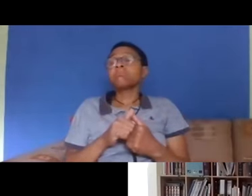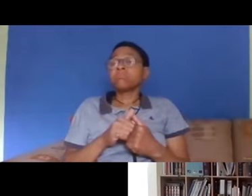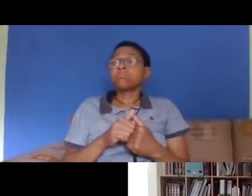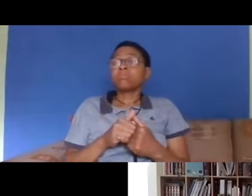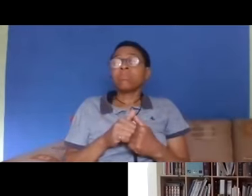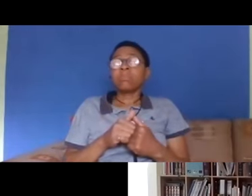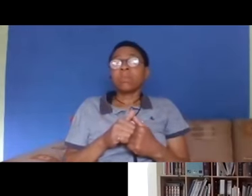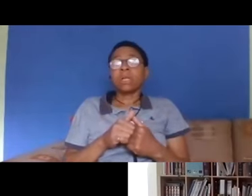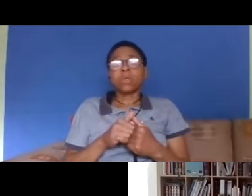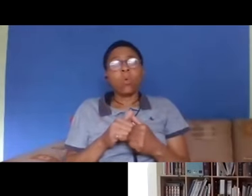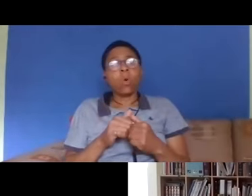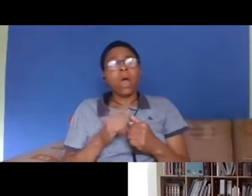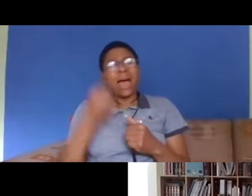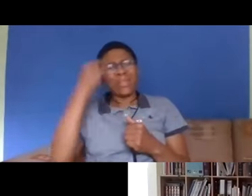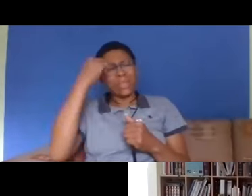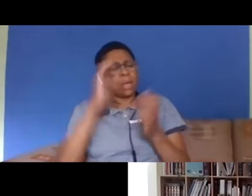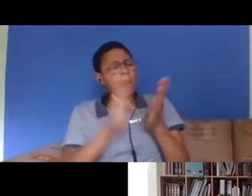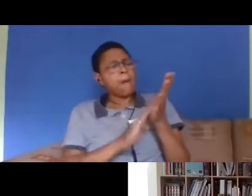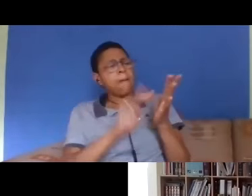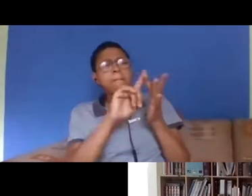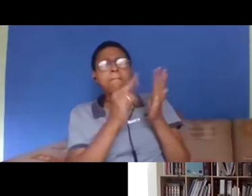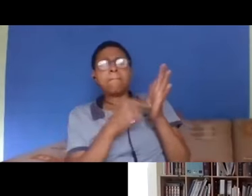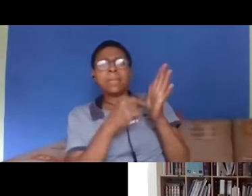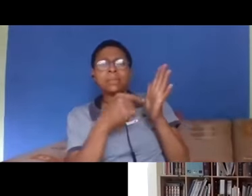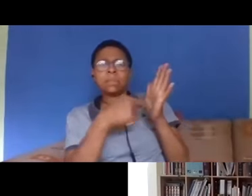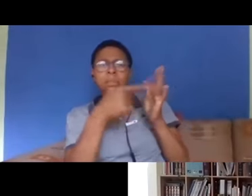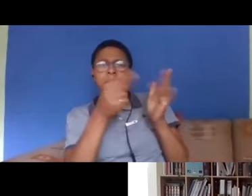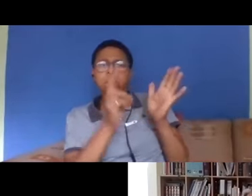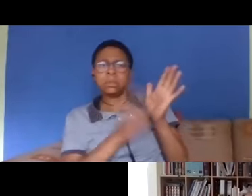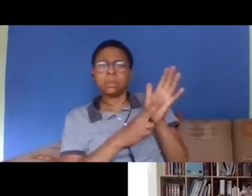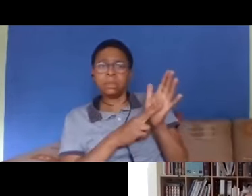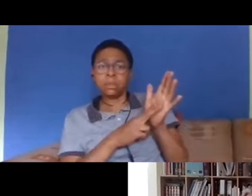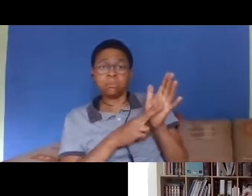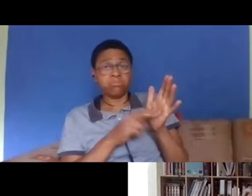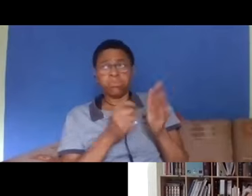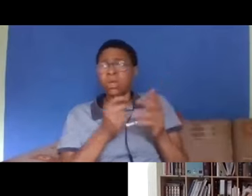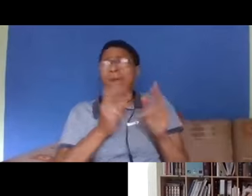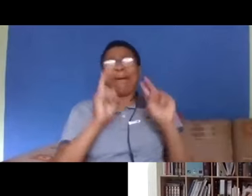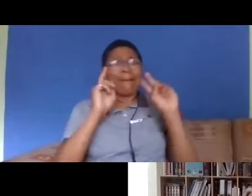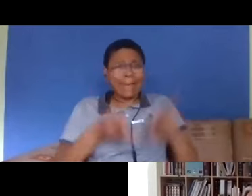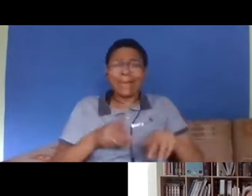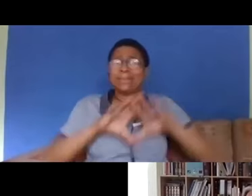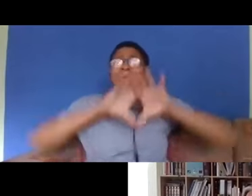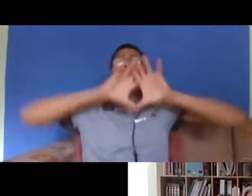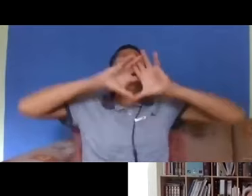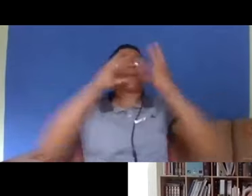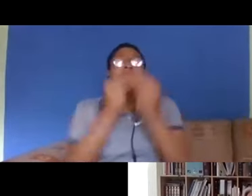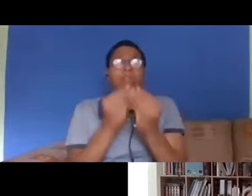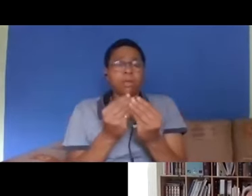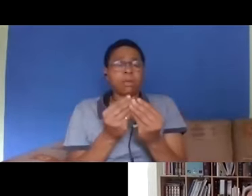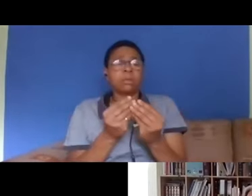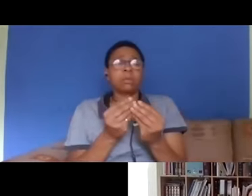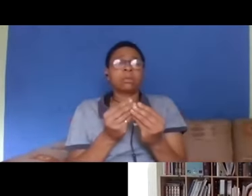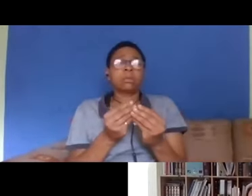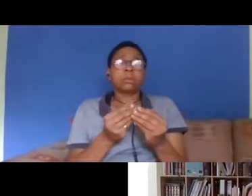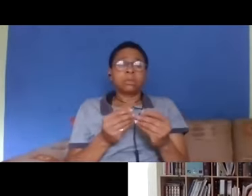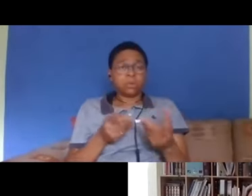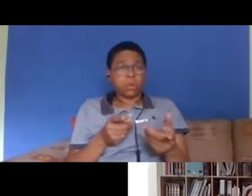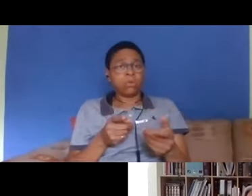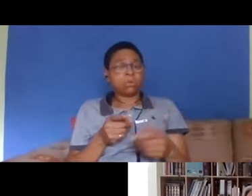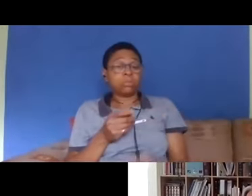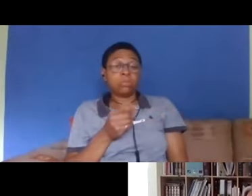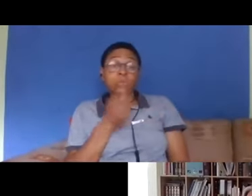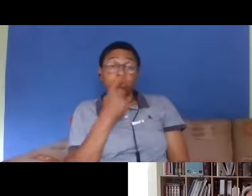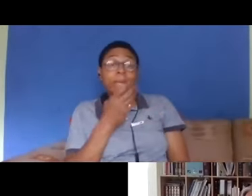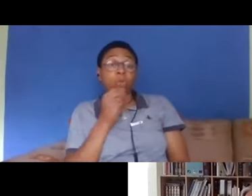known to man. So if you, so it doesn't matter. You know, a fogger machine is a fogger machine. It's what you fog is the thing that's